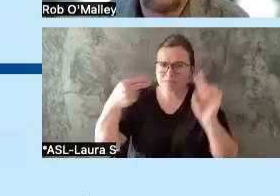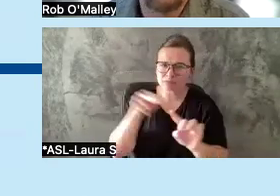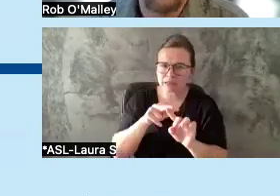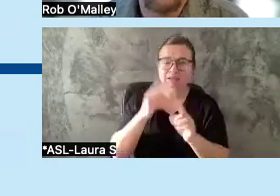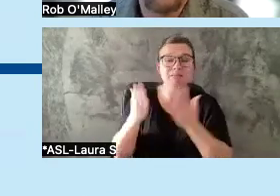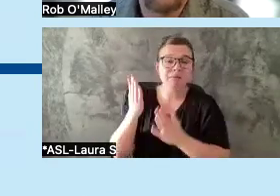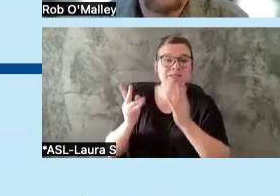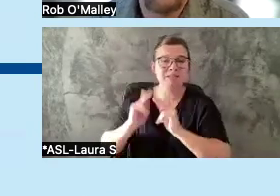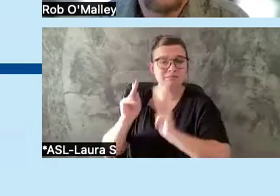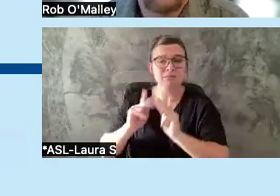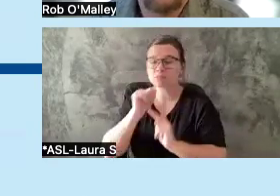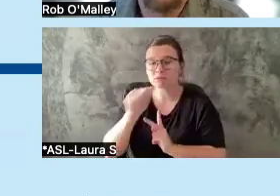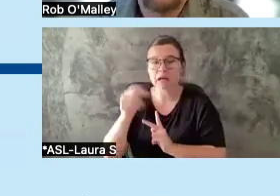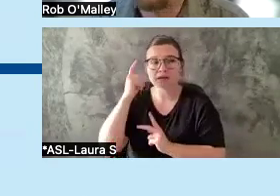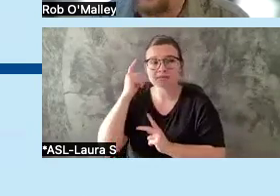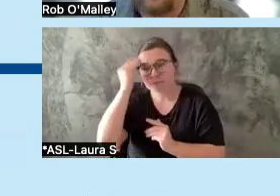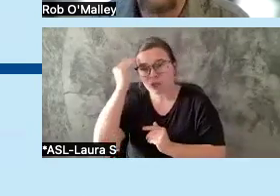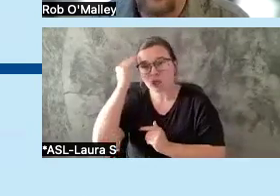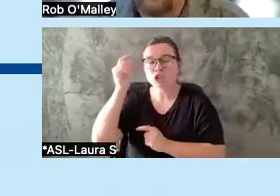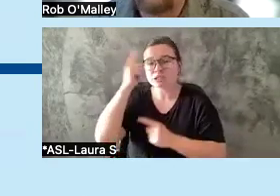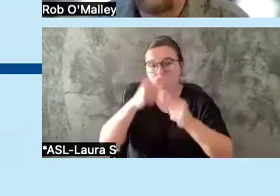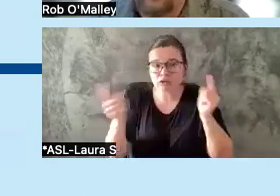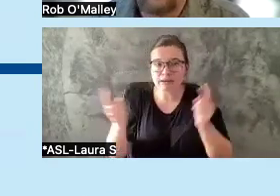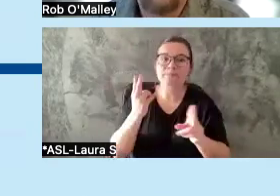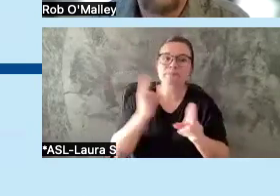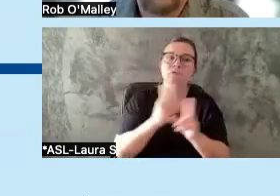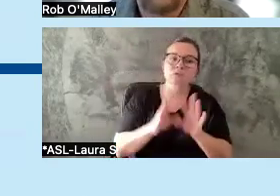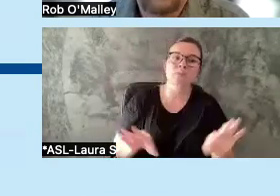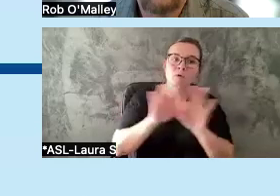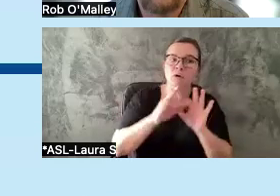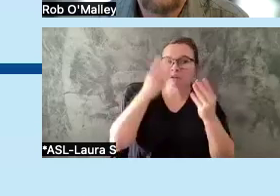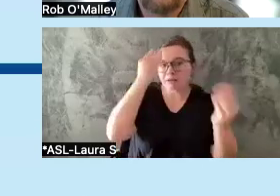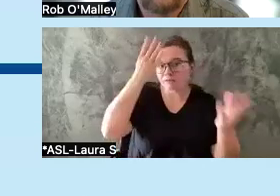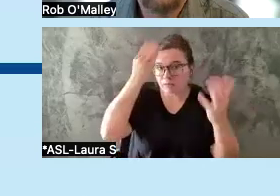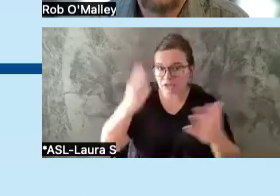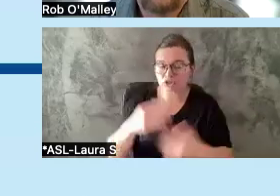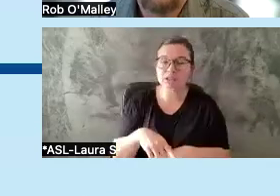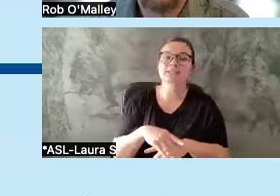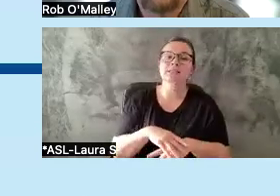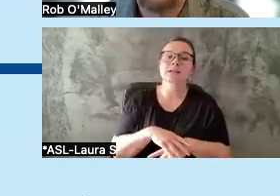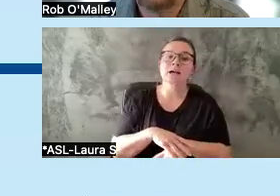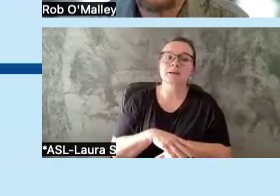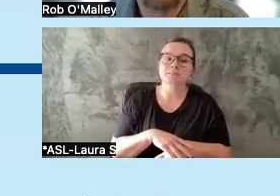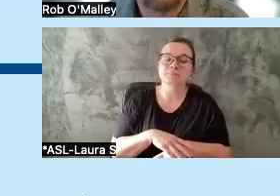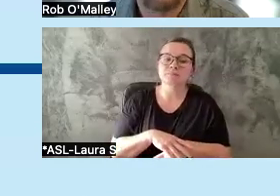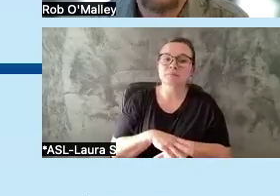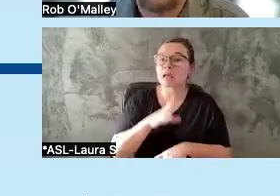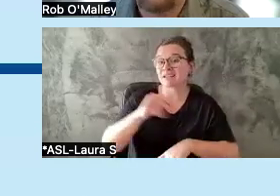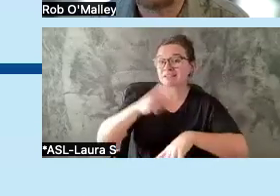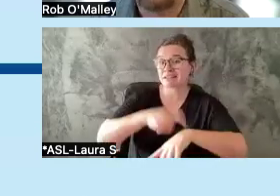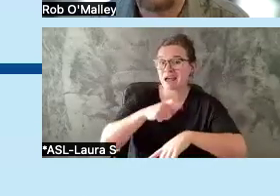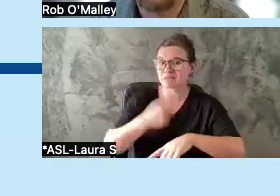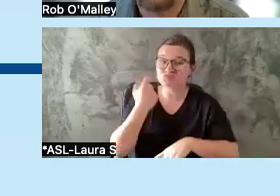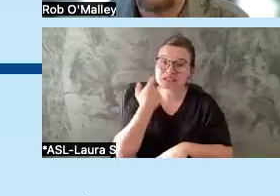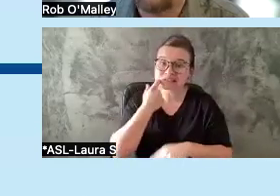with or that they disagree with. Use timely and relevant information, so be up to date. And in general, just kind of engage with science